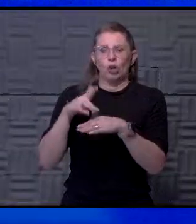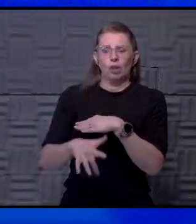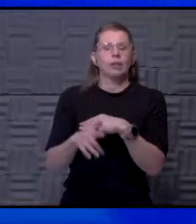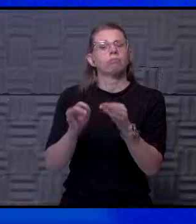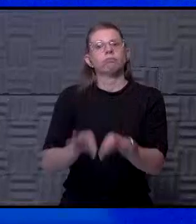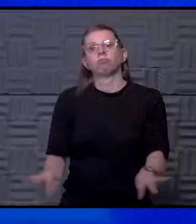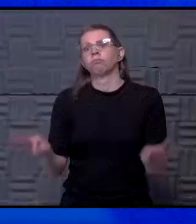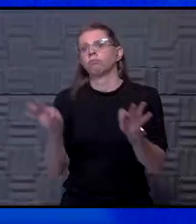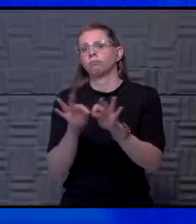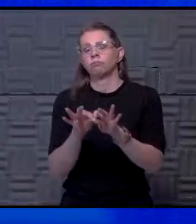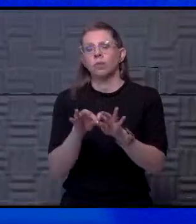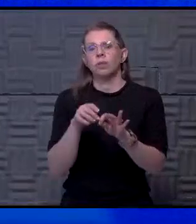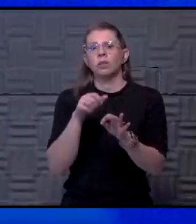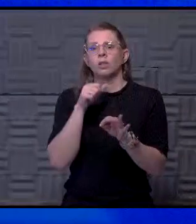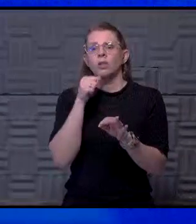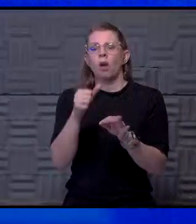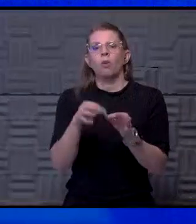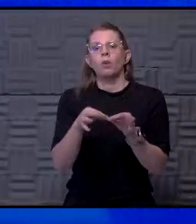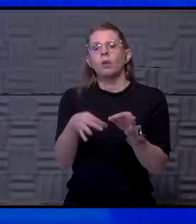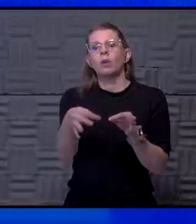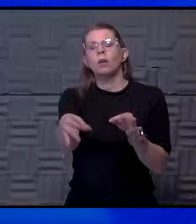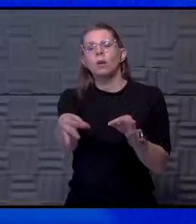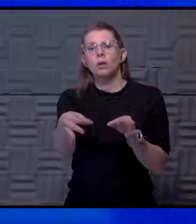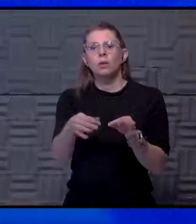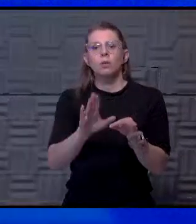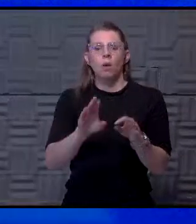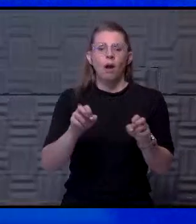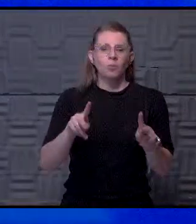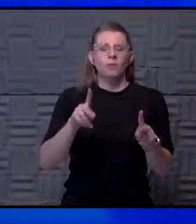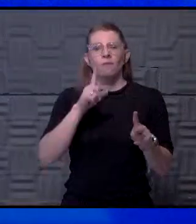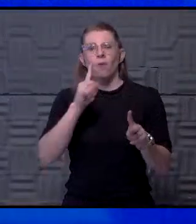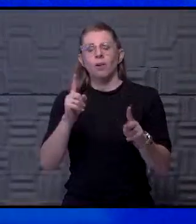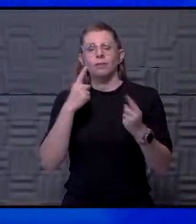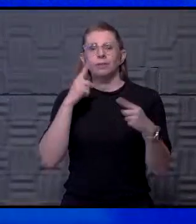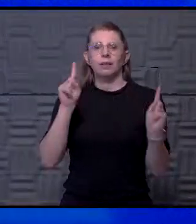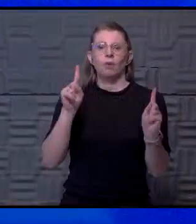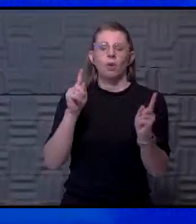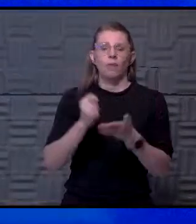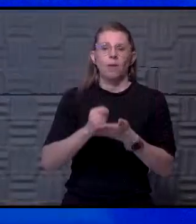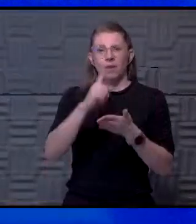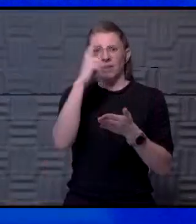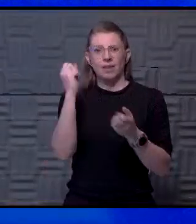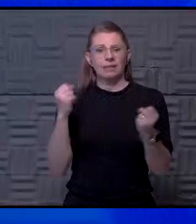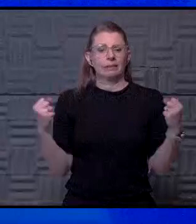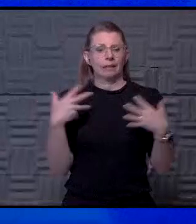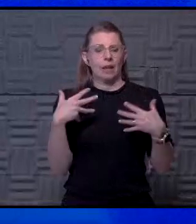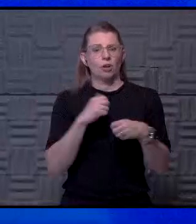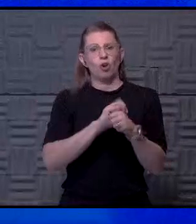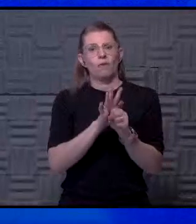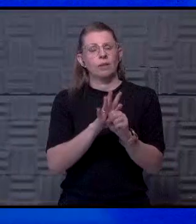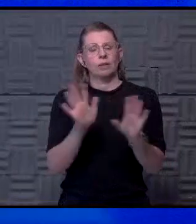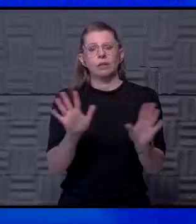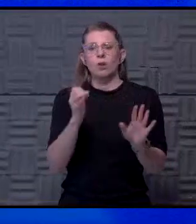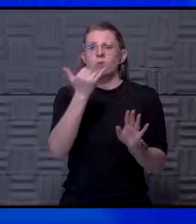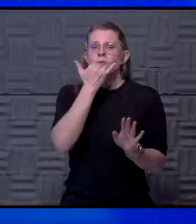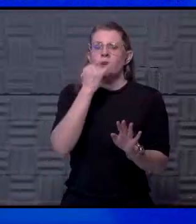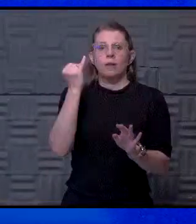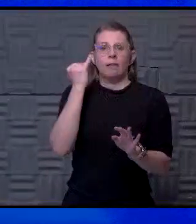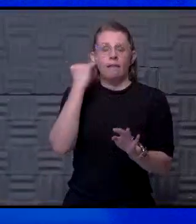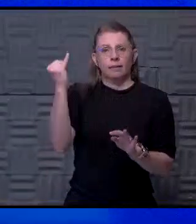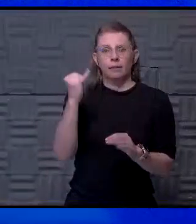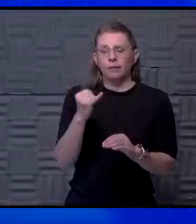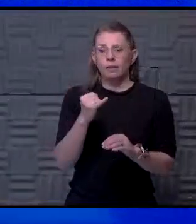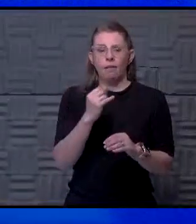Don't squander your chance at successful therapy because you're afraid of COVID. Wrong idea. Hospitals